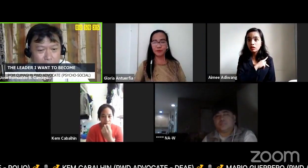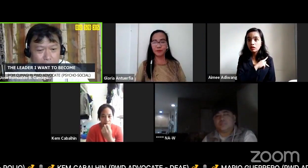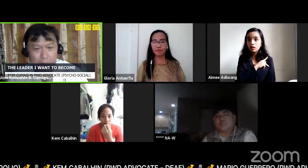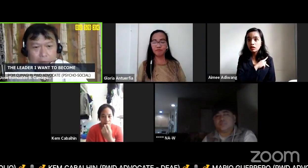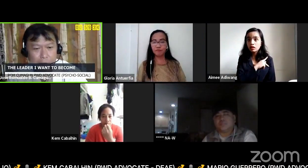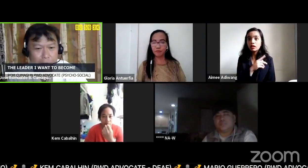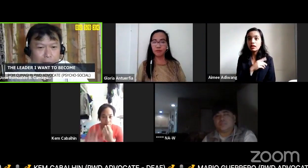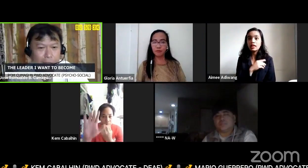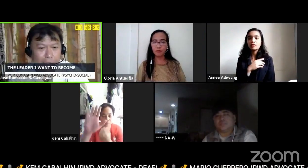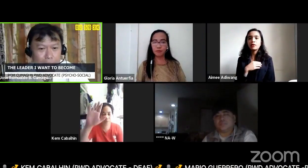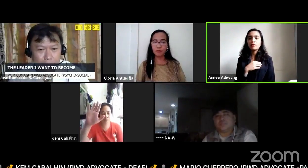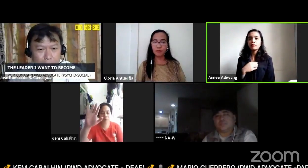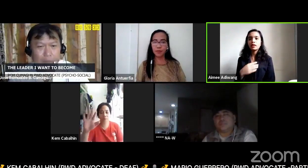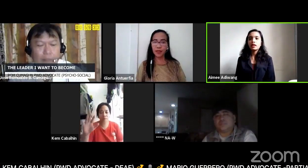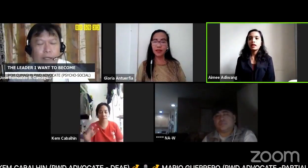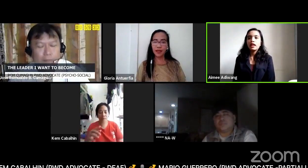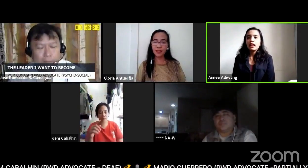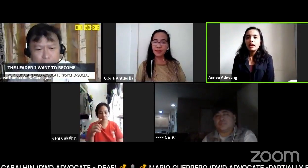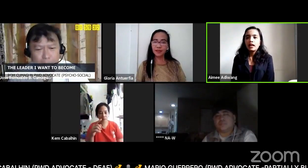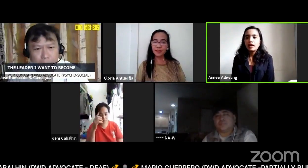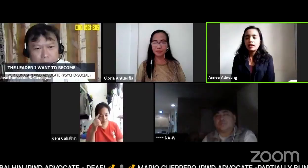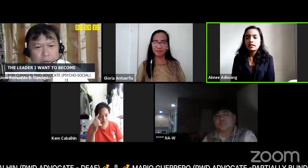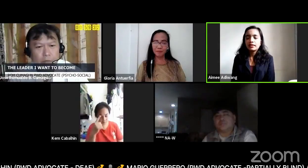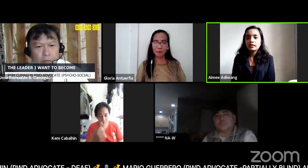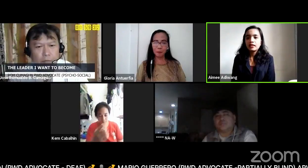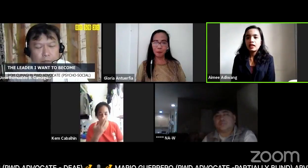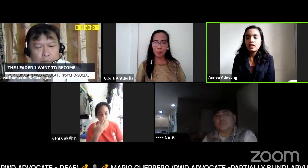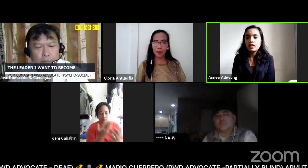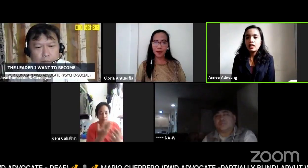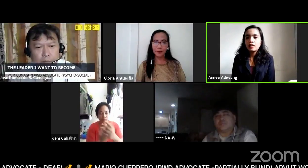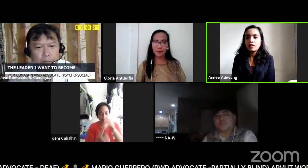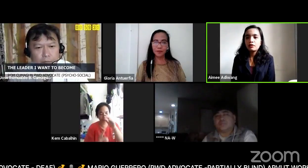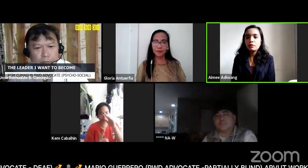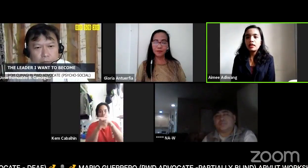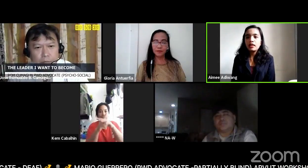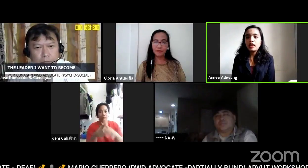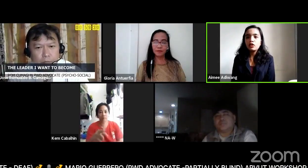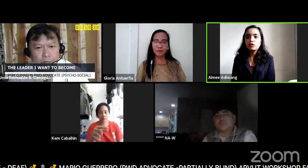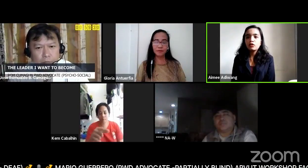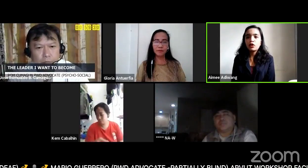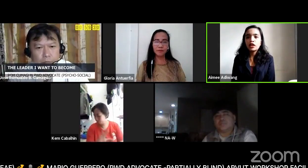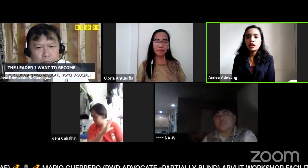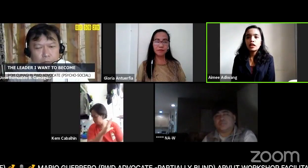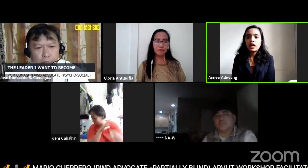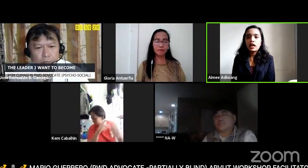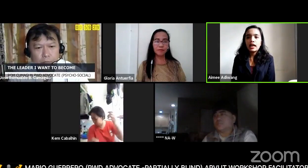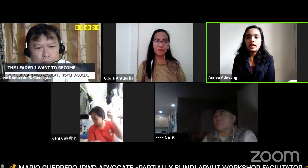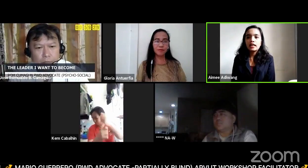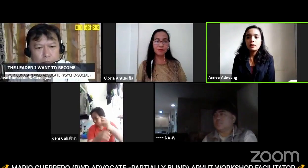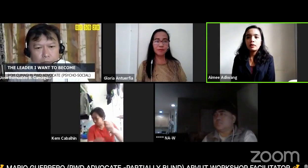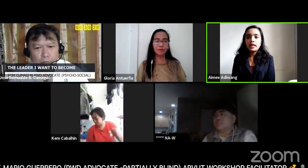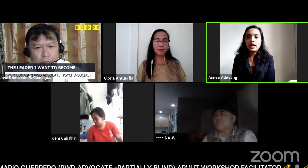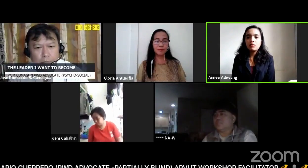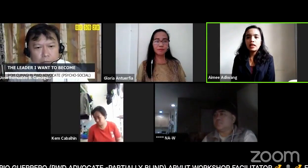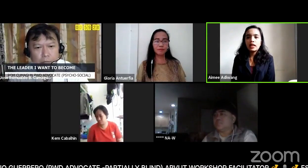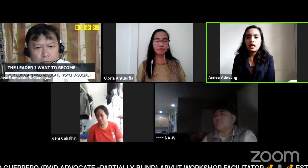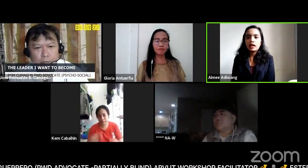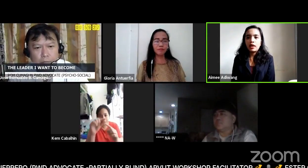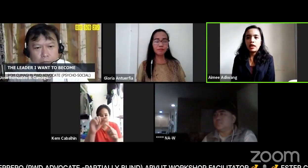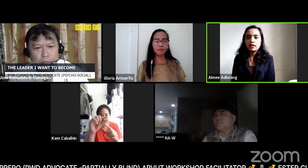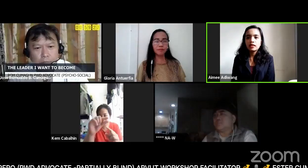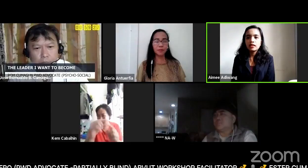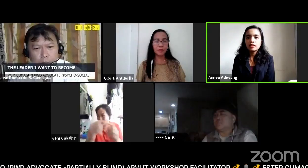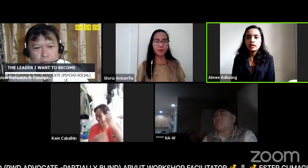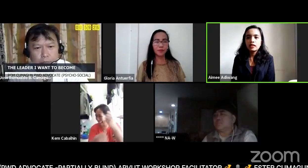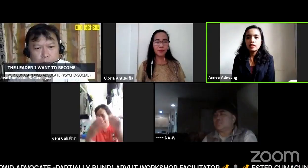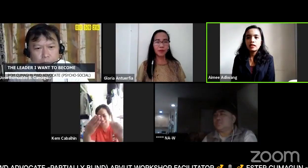Kem has a question. Yes po. Kem? Yes. For me, thank you for, ayan, may nakalimutan